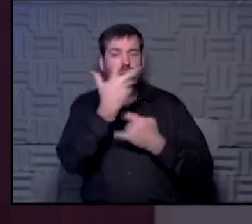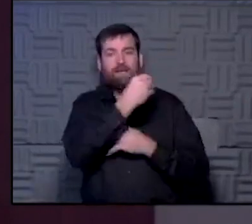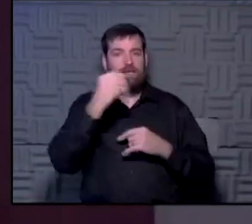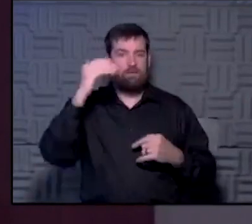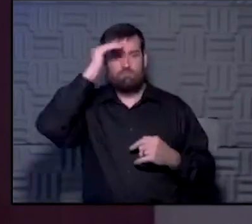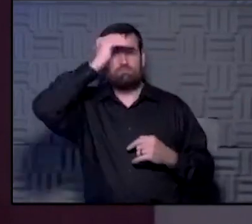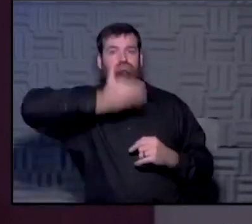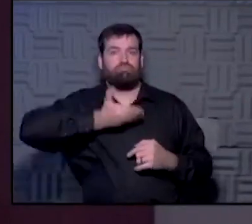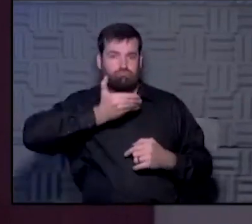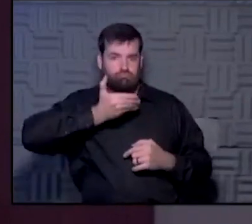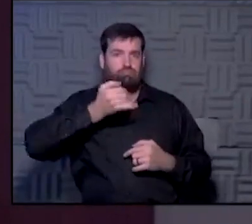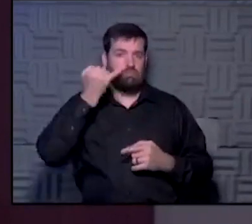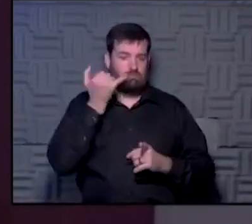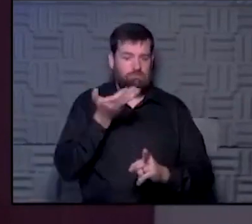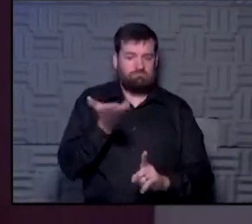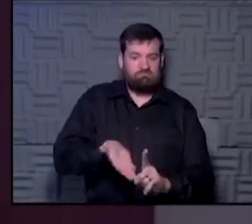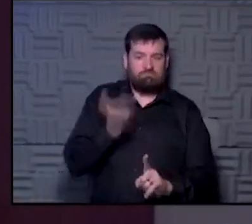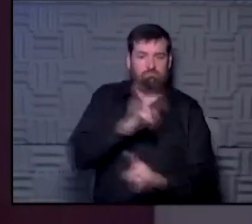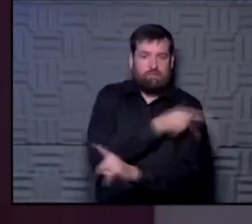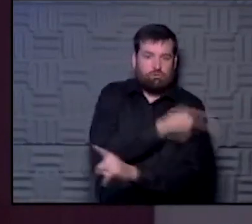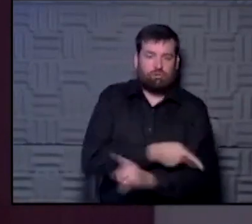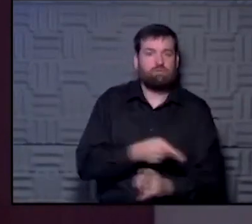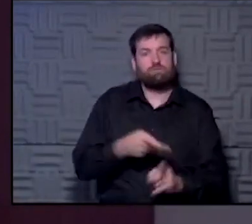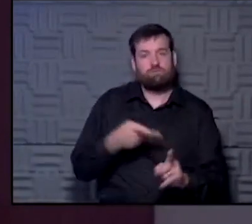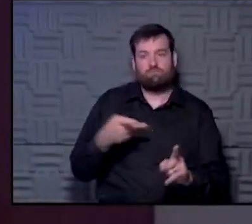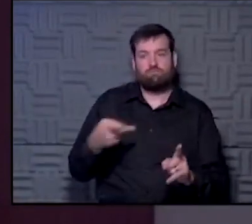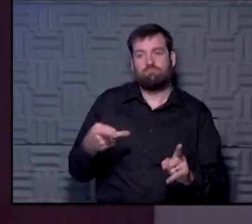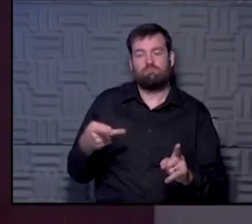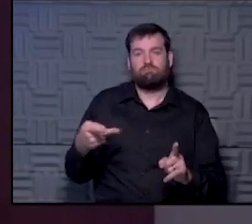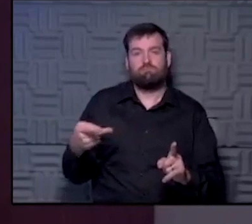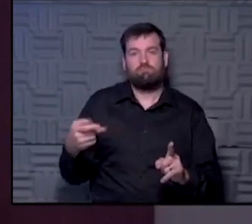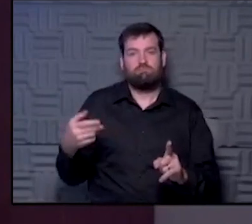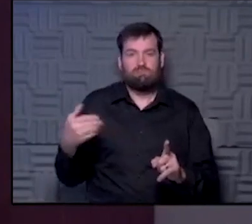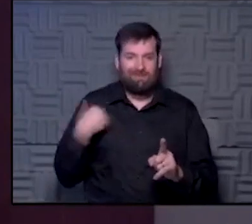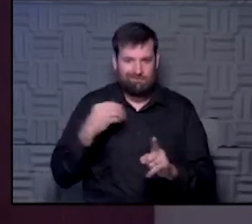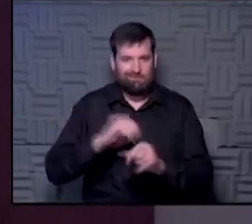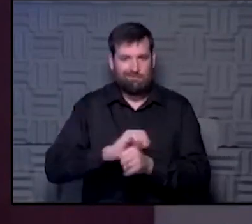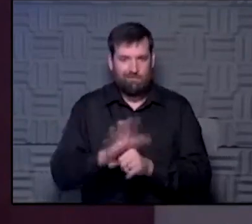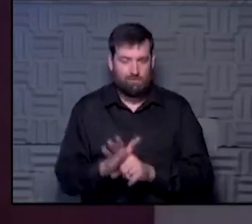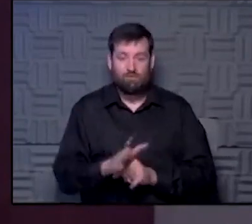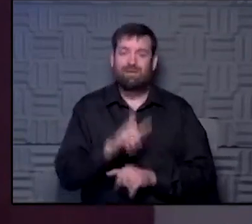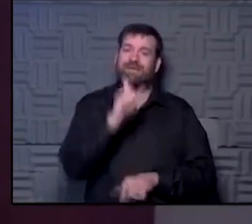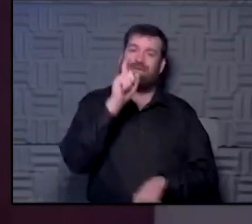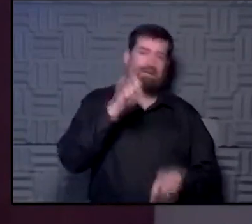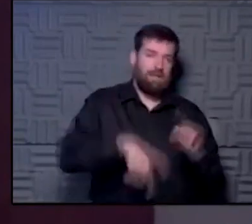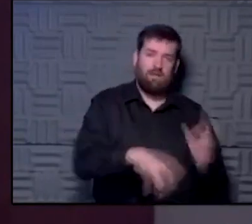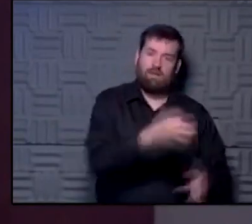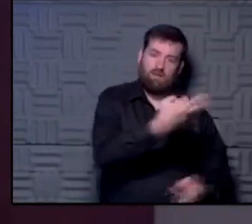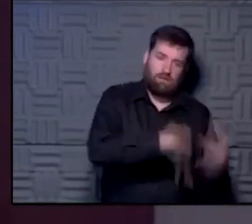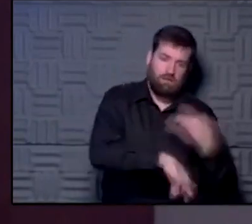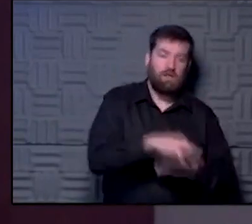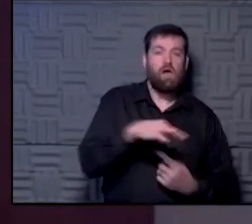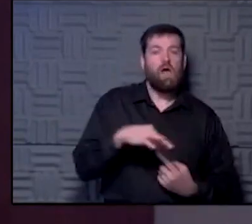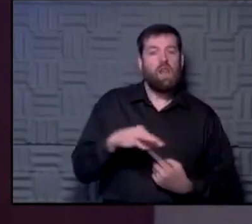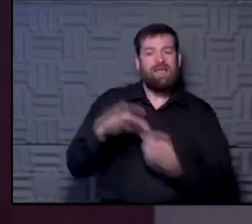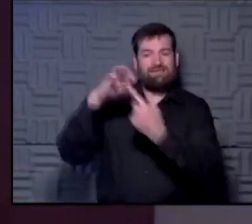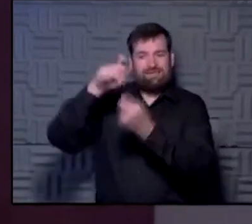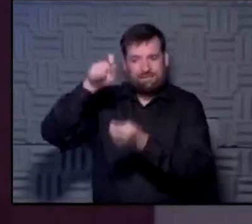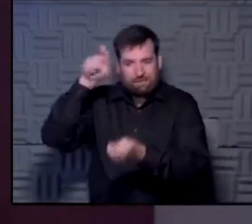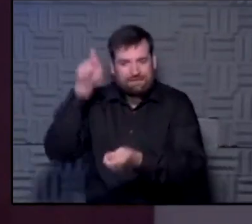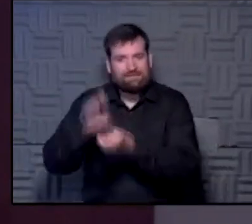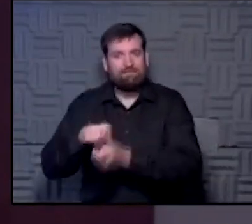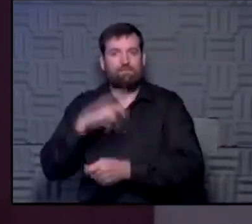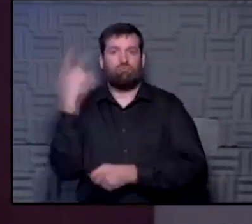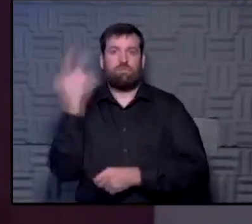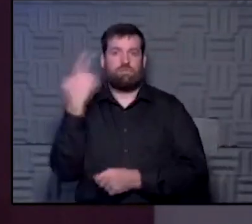COVID patient. So we're not allowing face shields within Wyandotte County to take the place of a mask unless there is an explicit health reason signed off